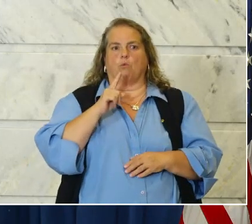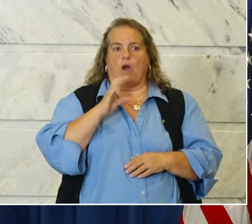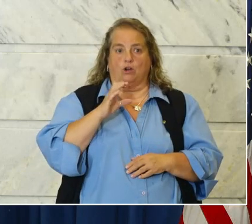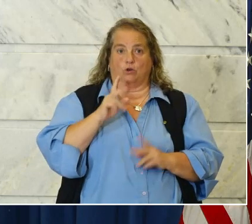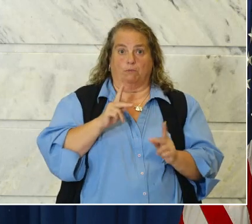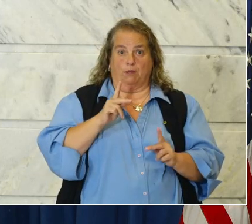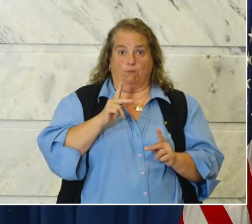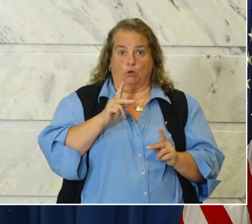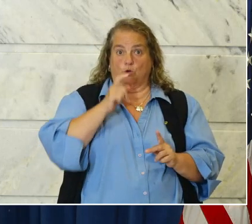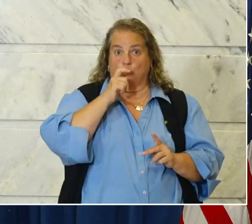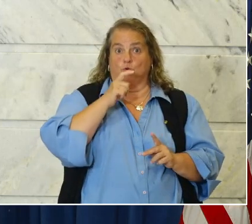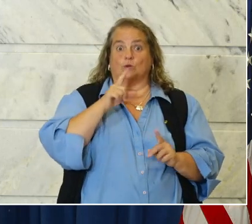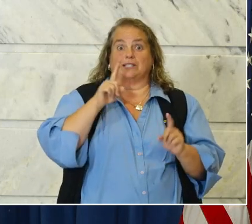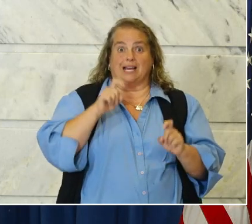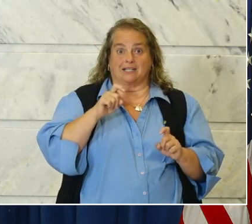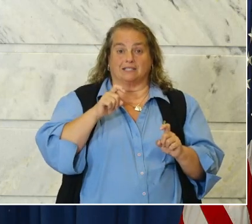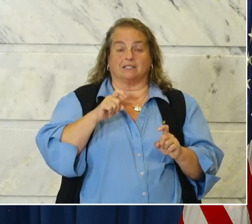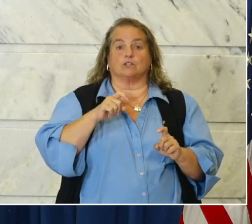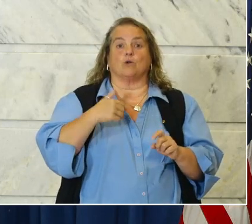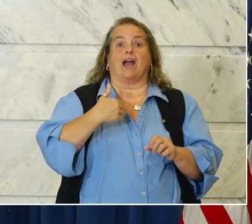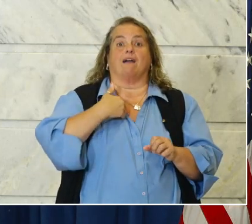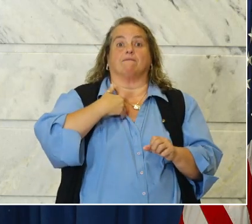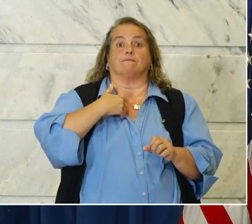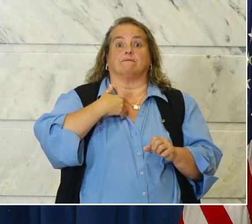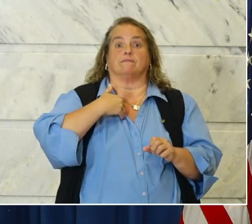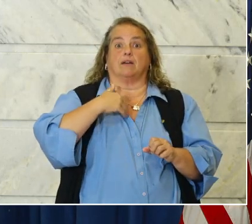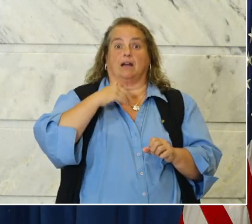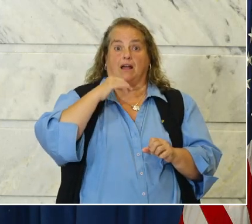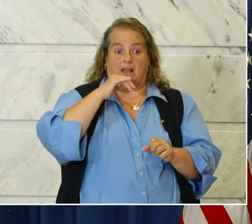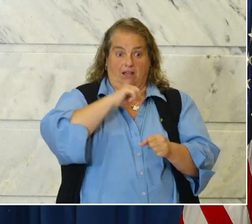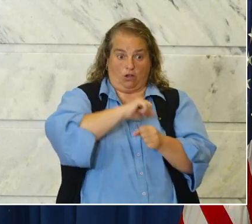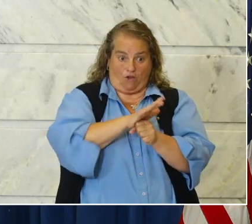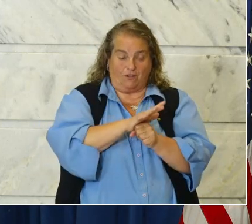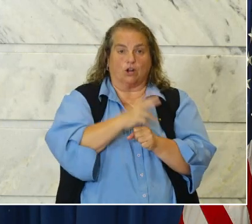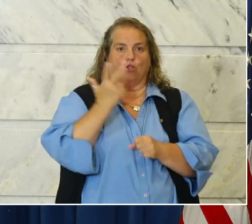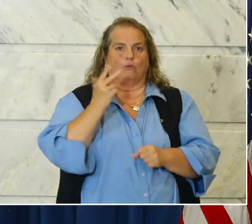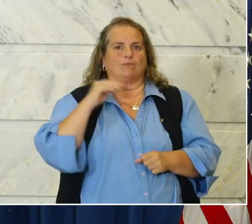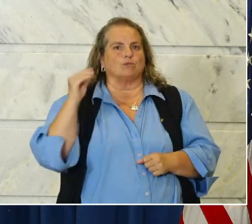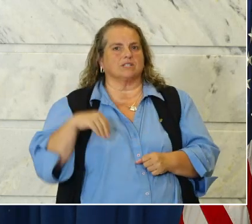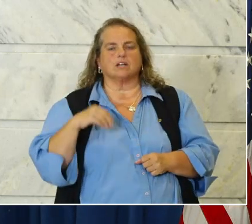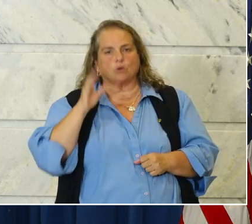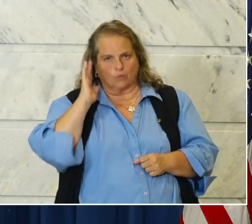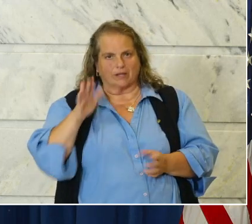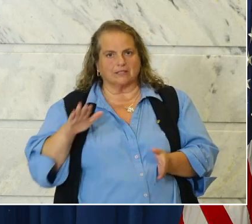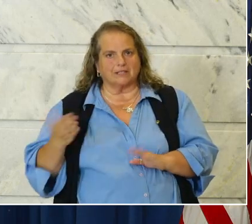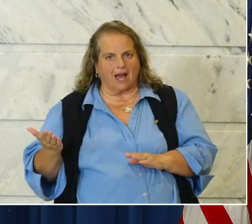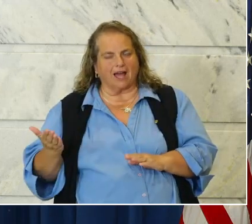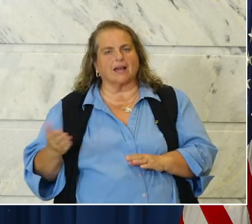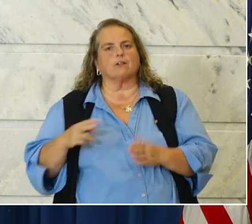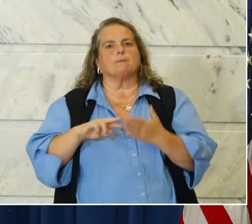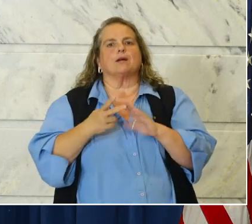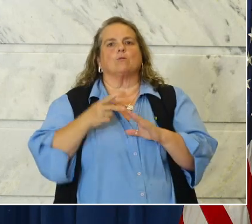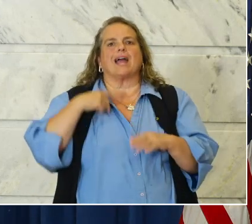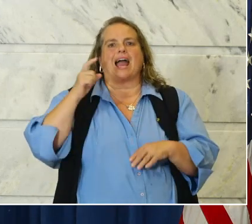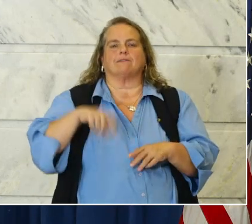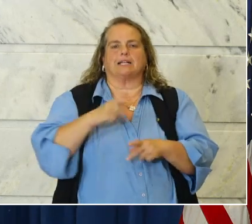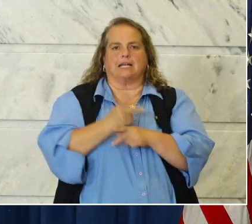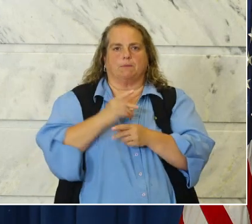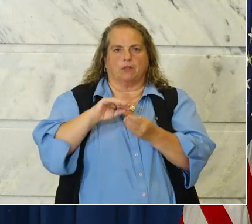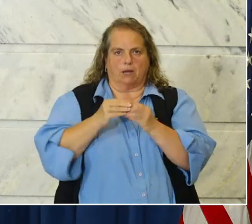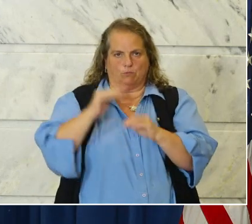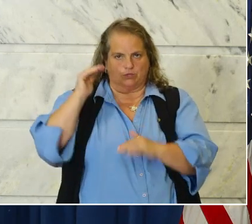for the virus, sadly, we expect 3% to not make it. That means keeping the numbers down is also saving